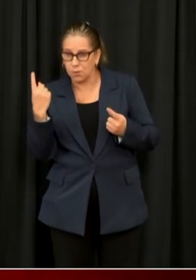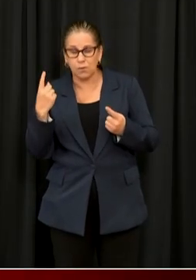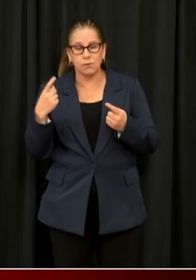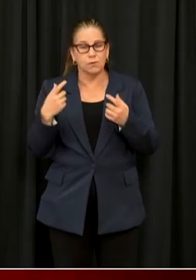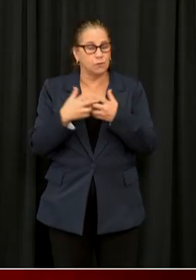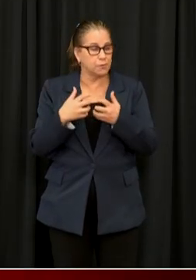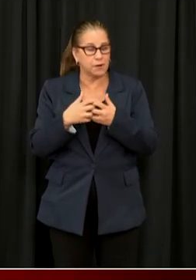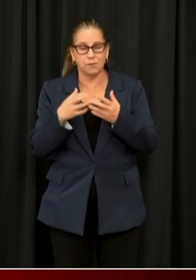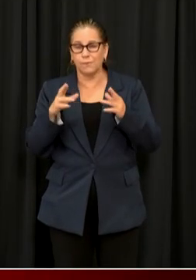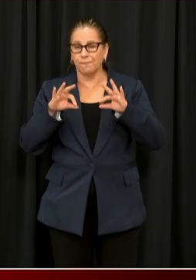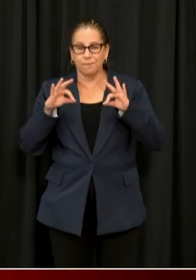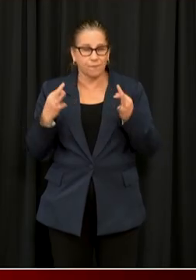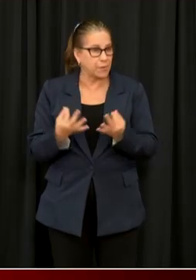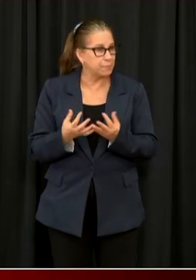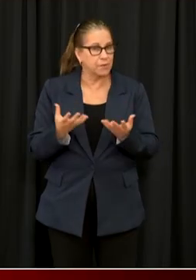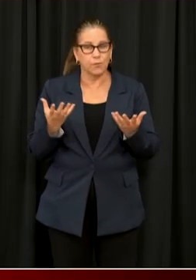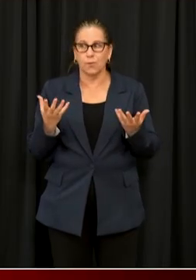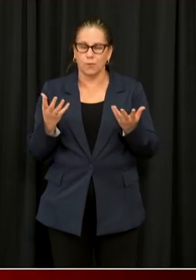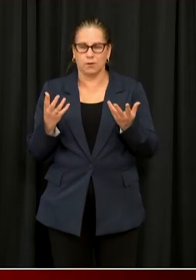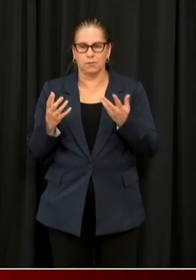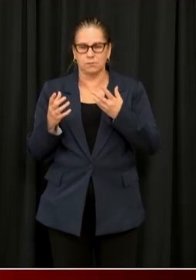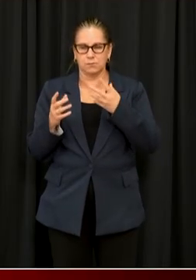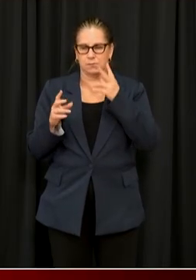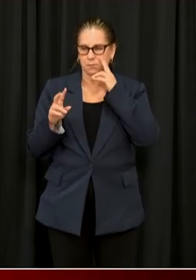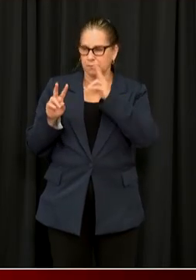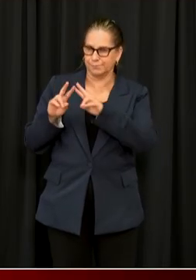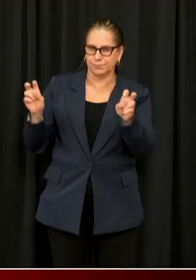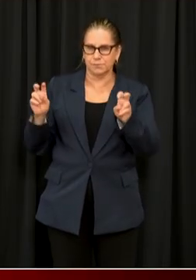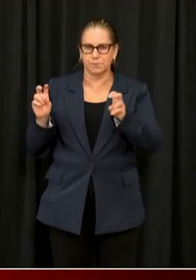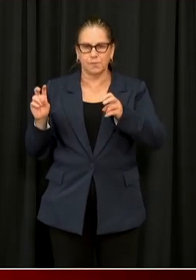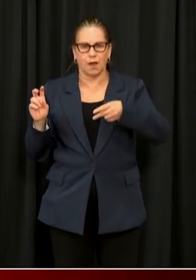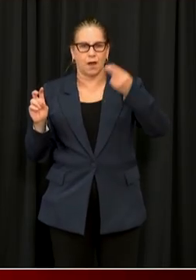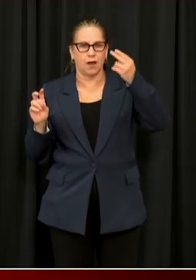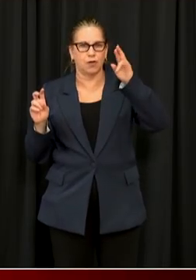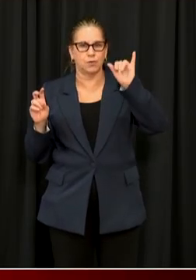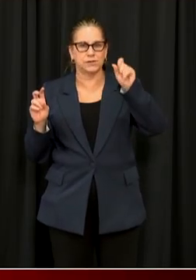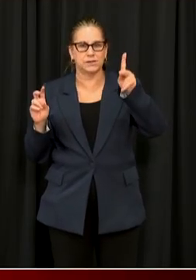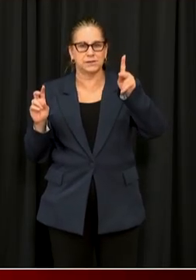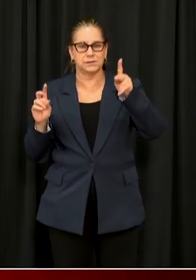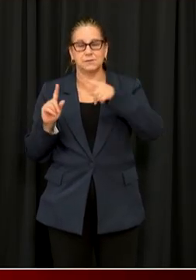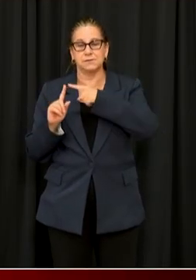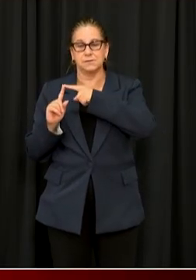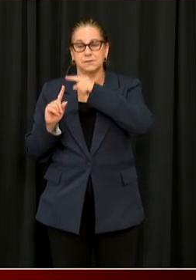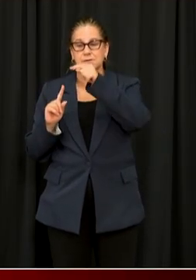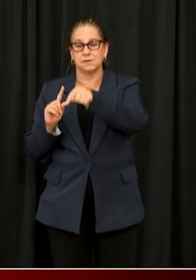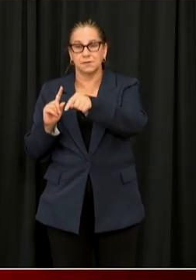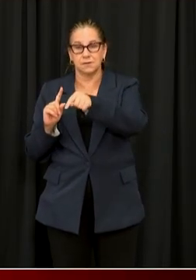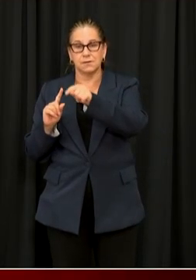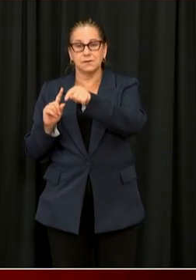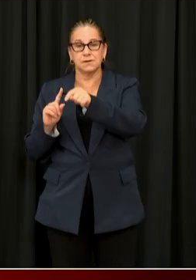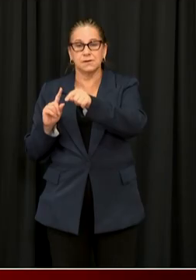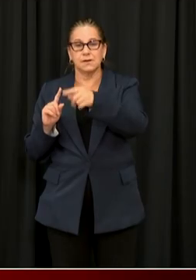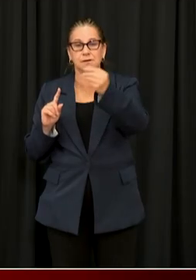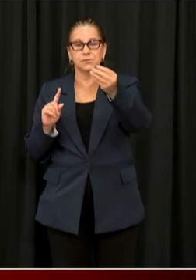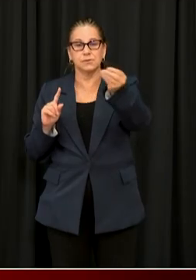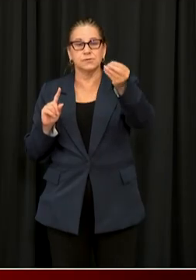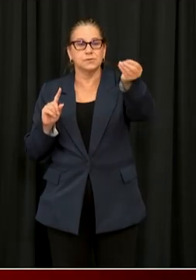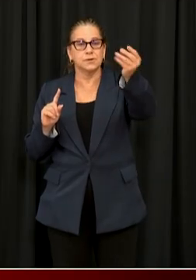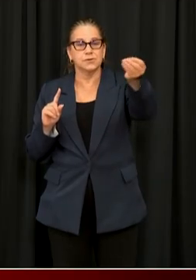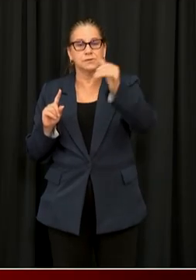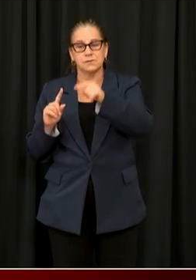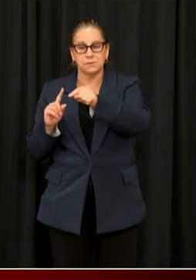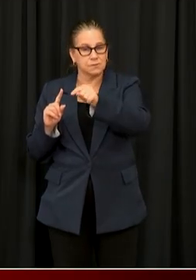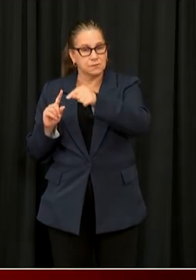risk, or if there were already previously diagnosed individuals in the household. And then we get to put together their list